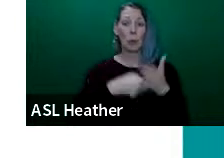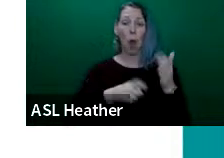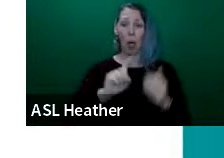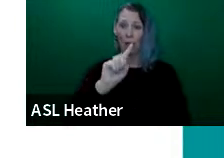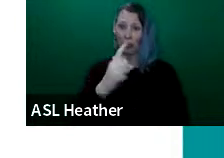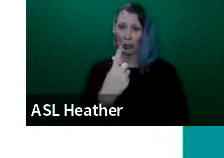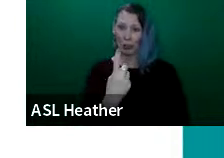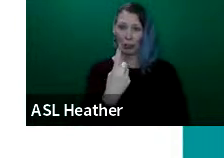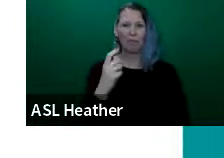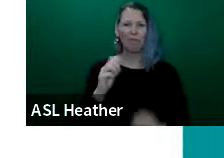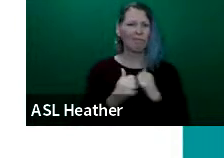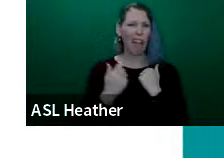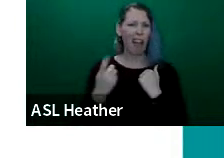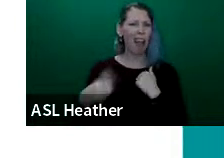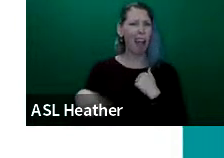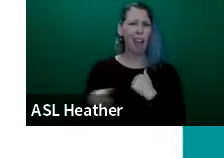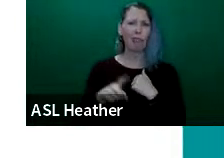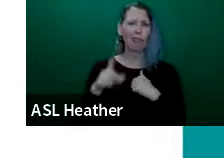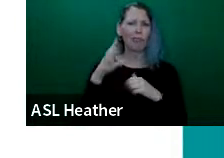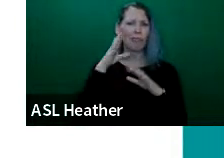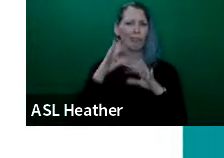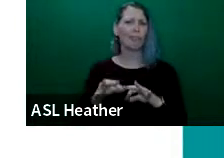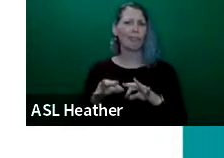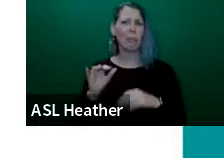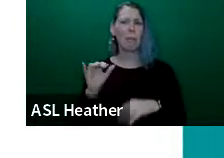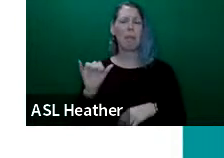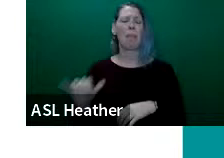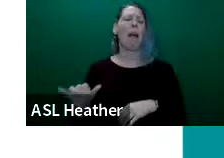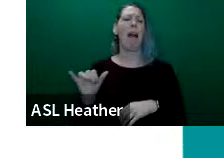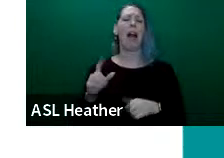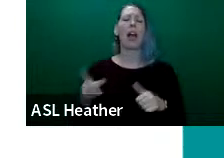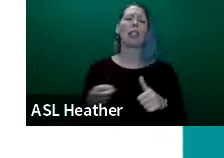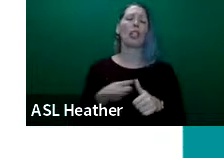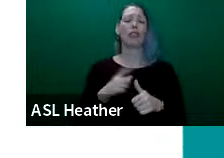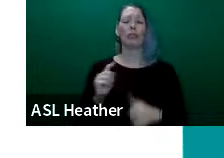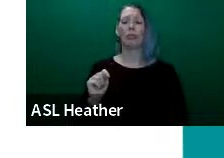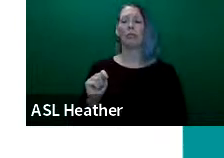you came to the initial takeaways that